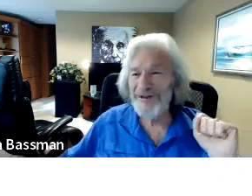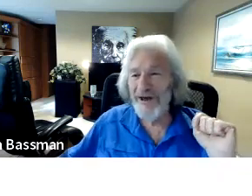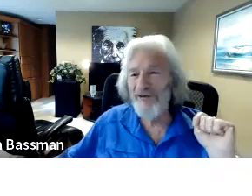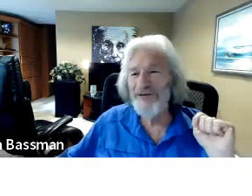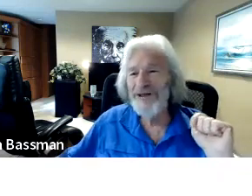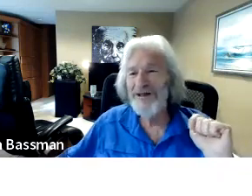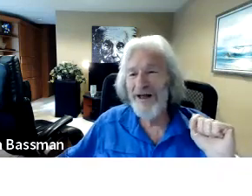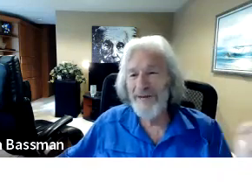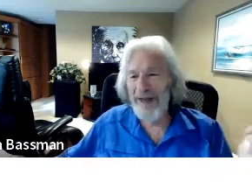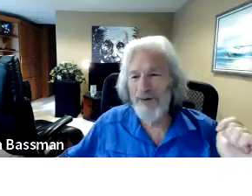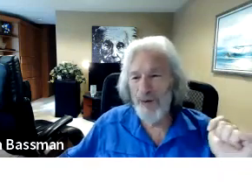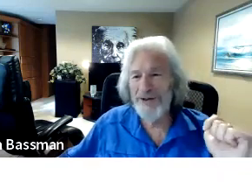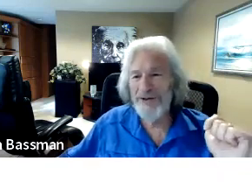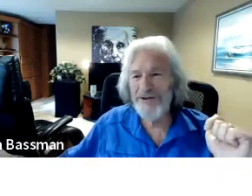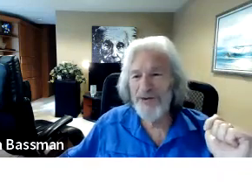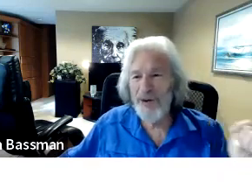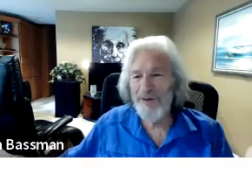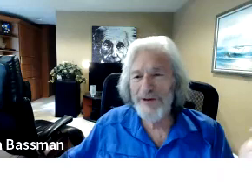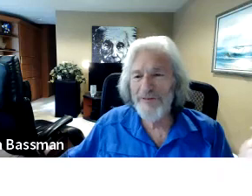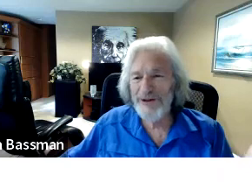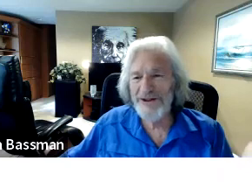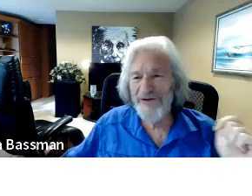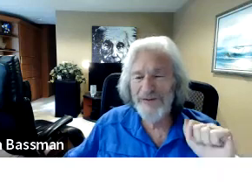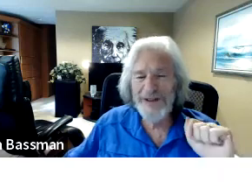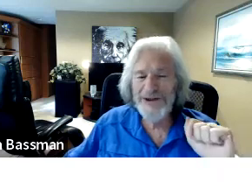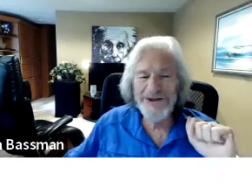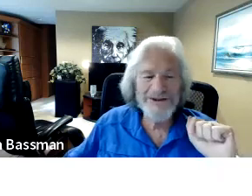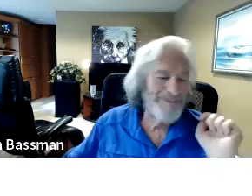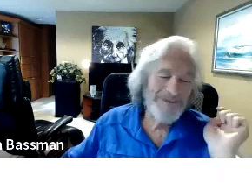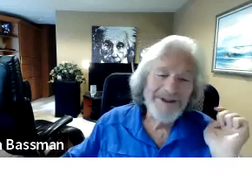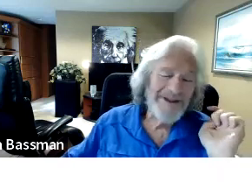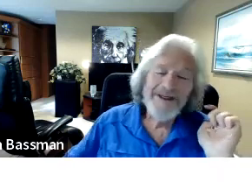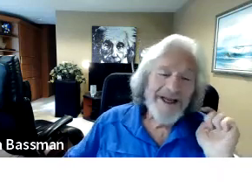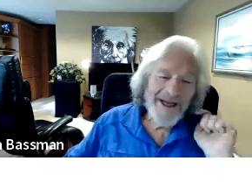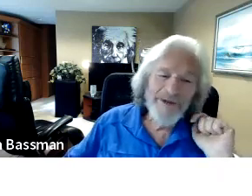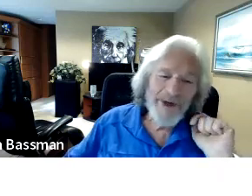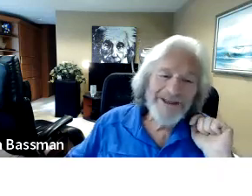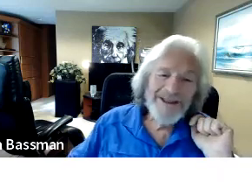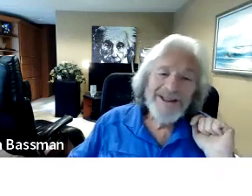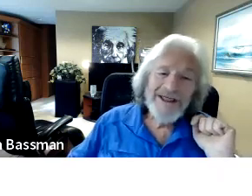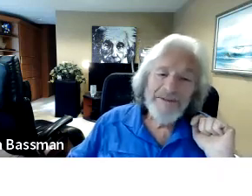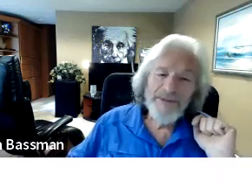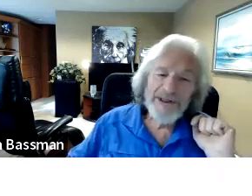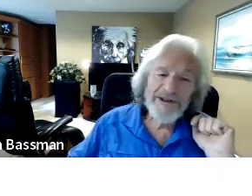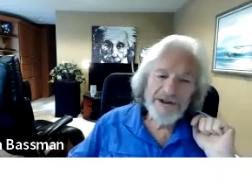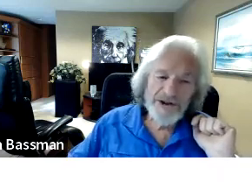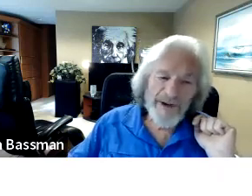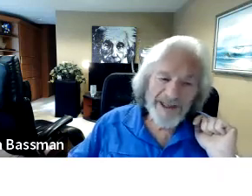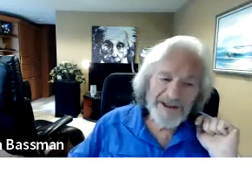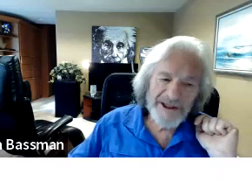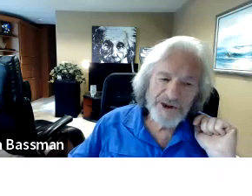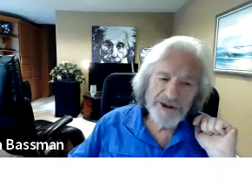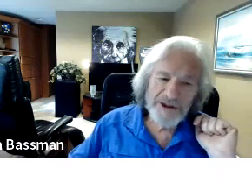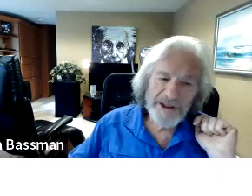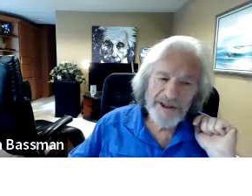losing it himself on the back ward to work with the most difficult patients. Anyway, it brought to